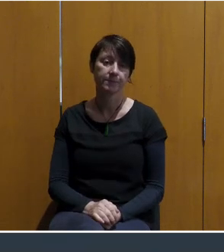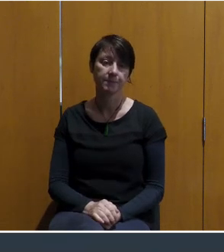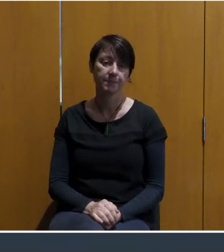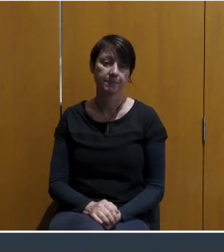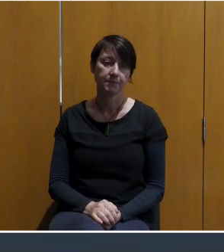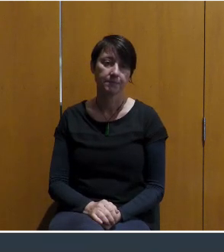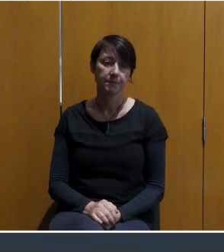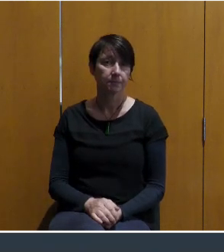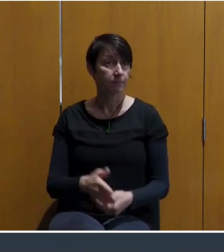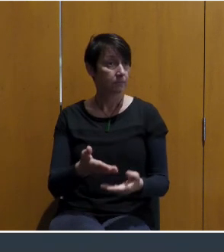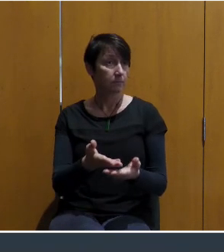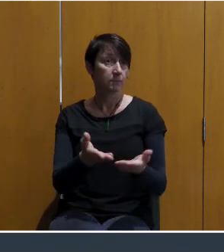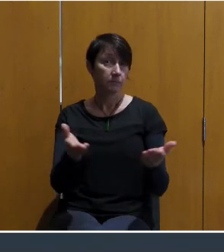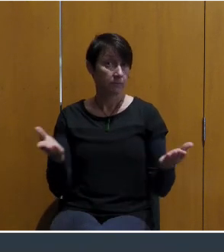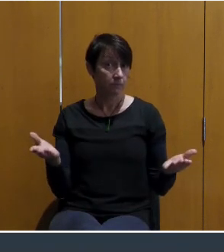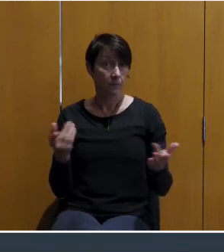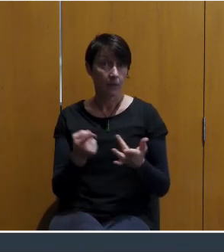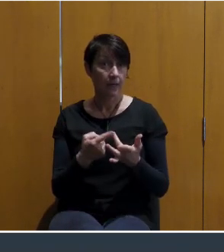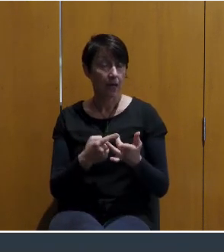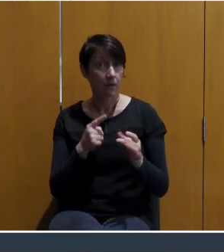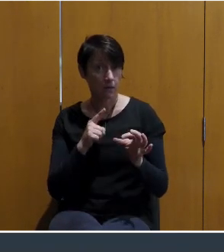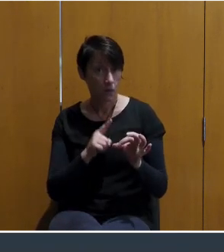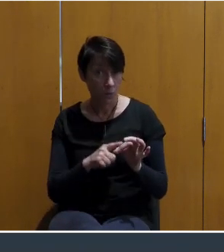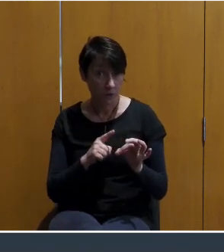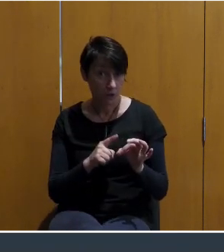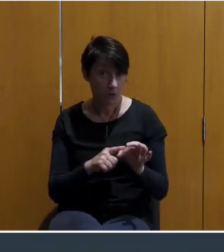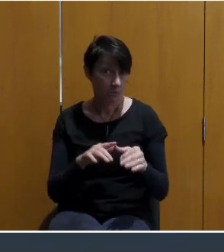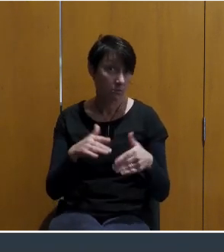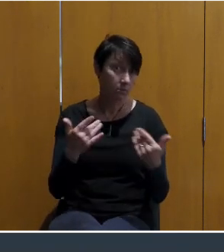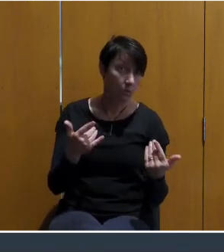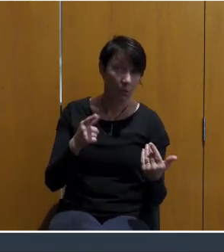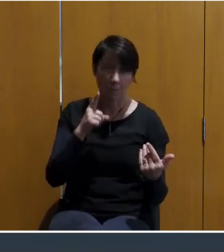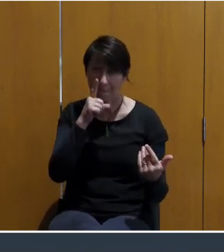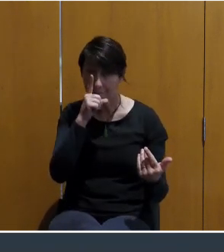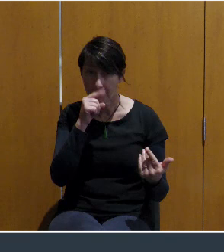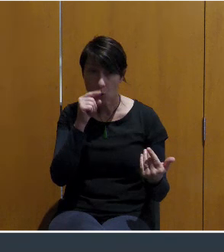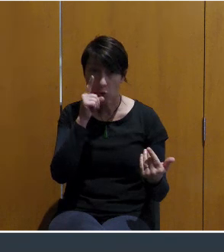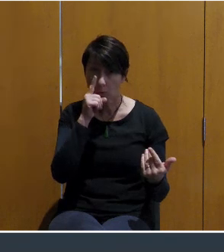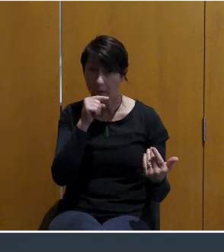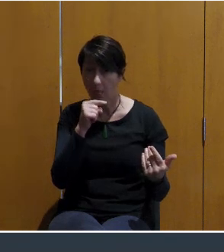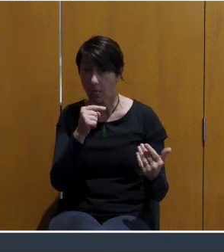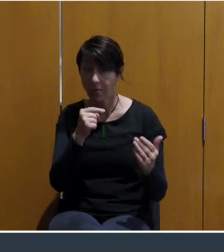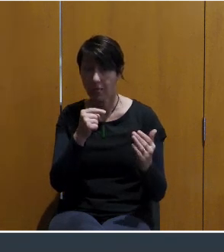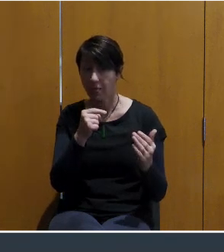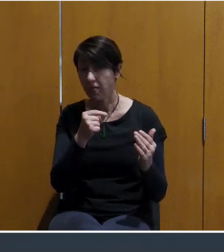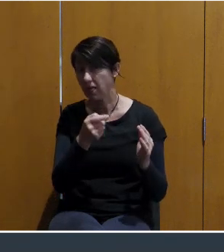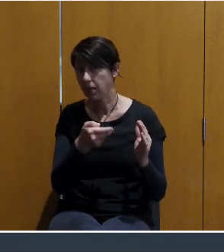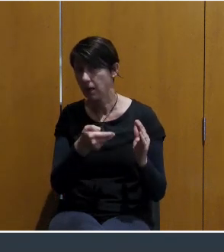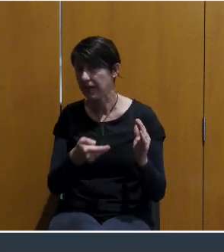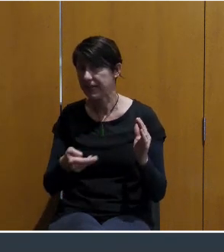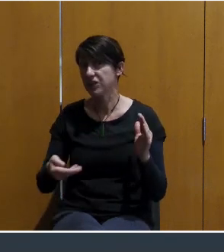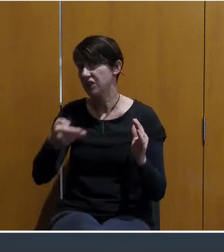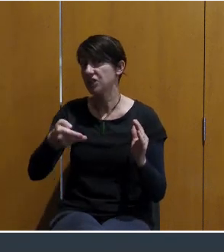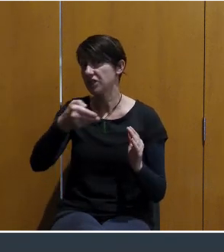Okay, any further questions or potential additions to the resolution?